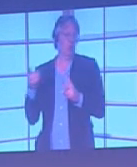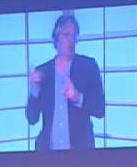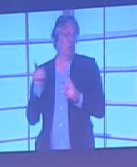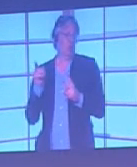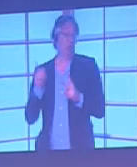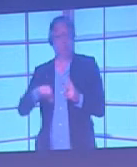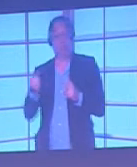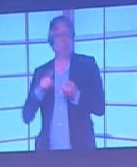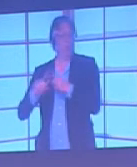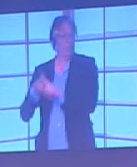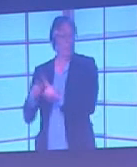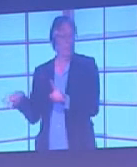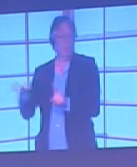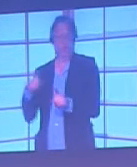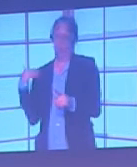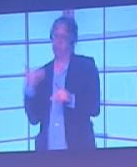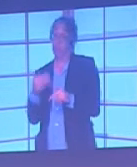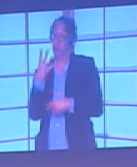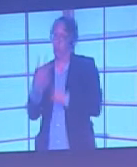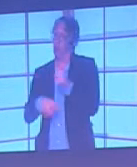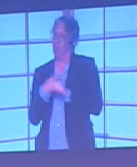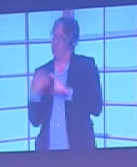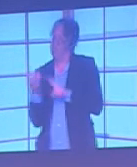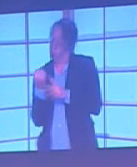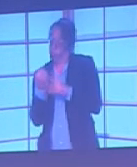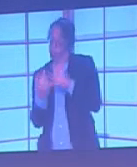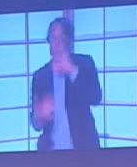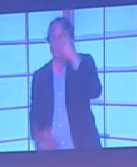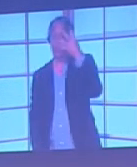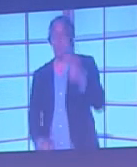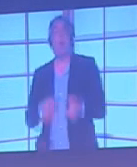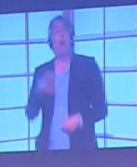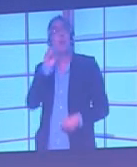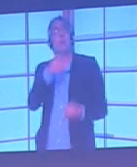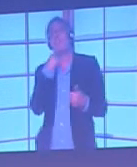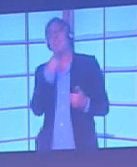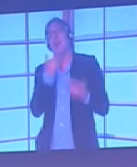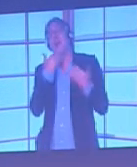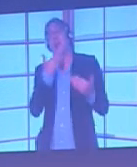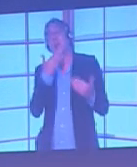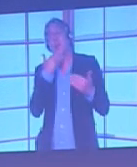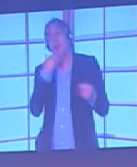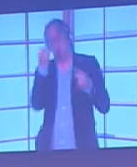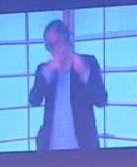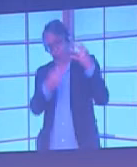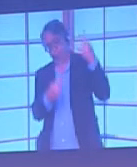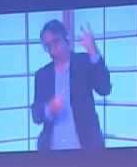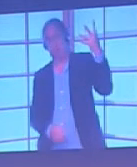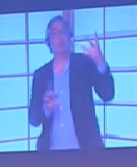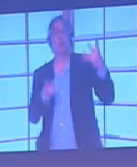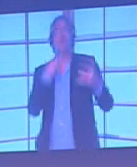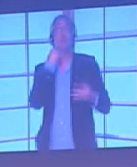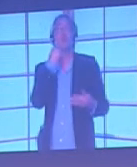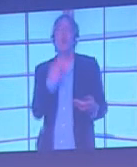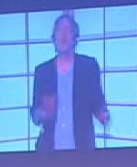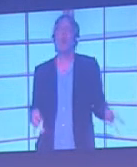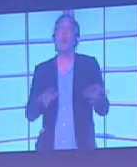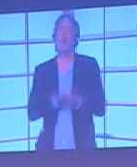short time. There are many other thank yous to be made, but I will leave these until tomorrow when I close the